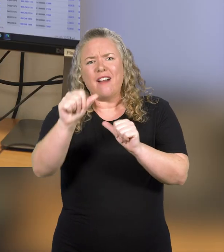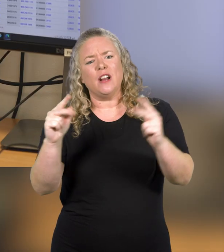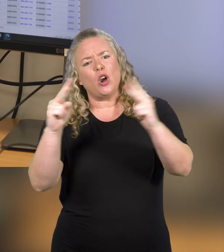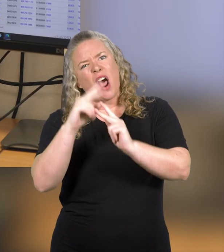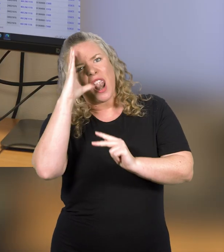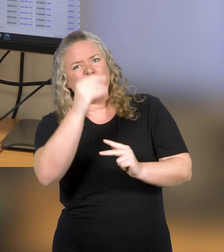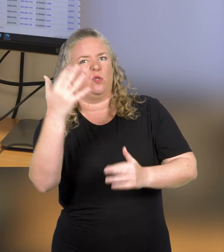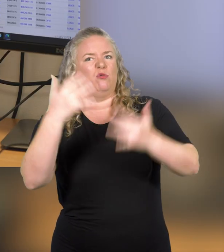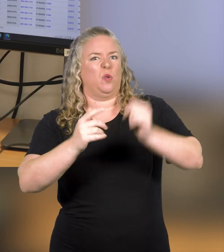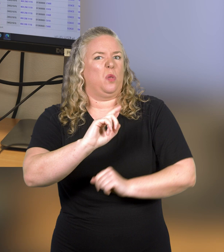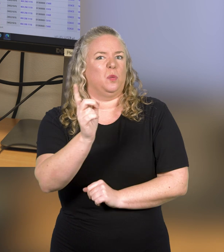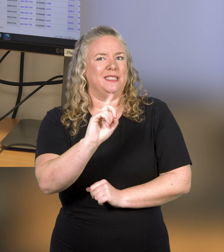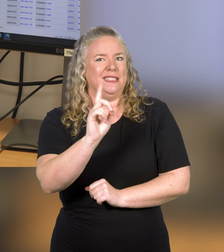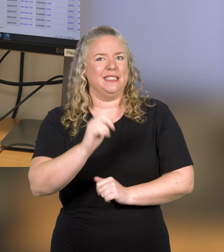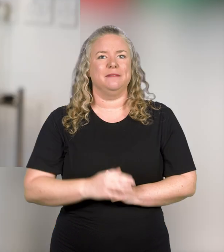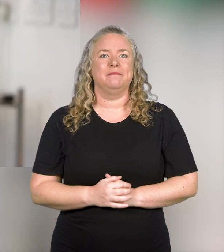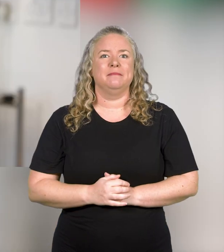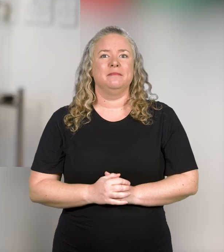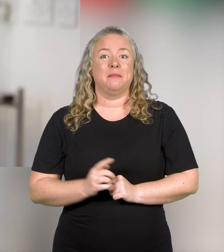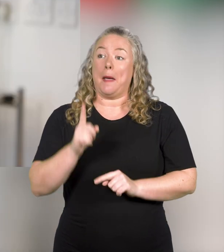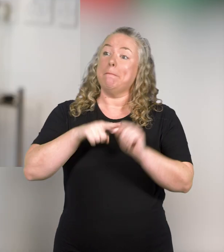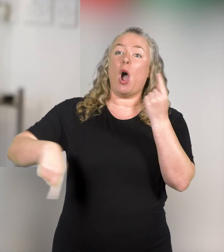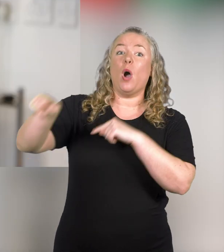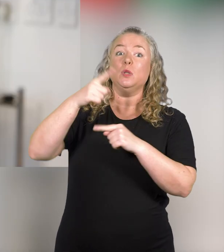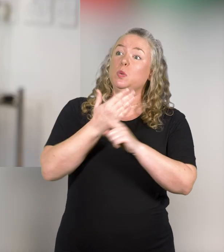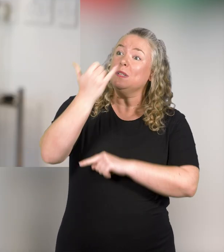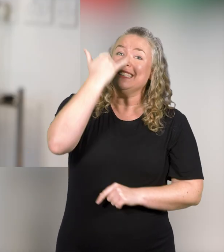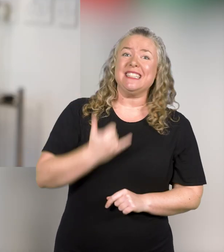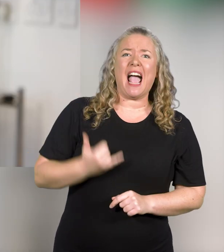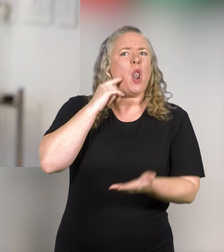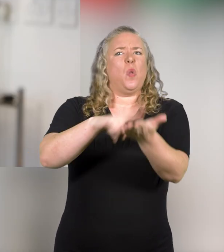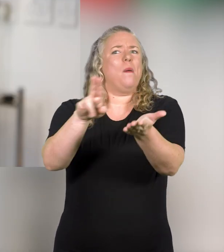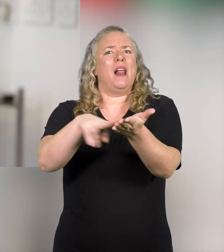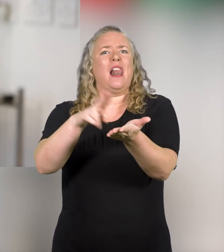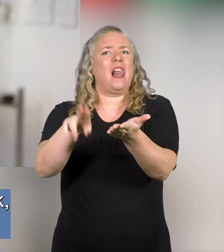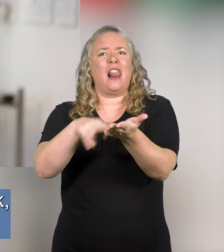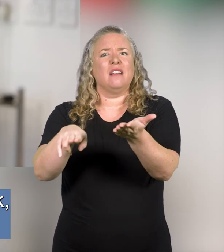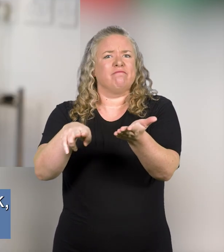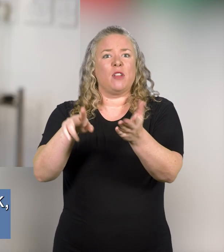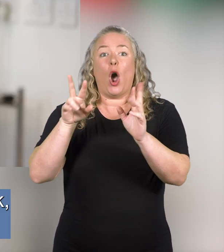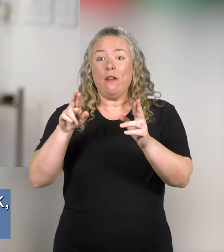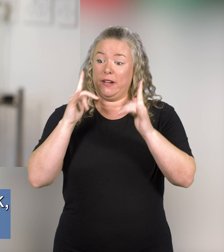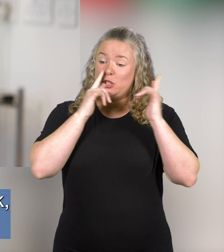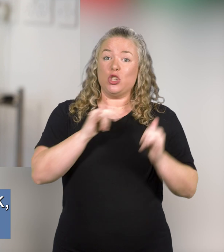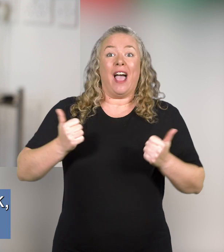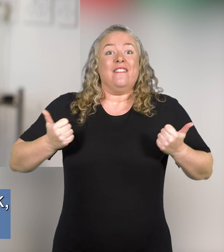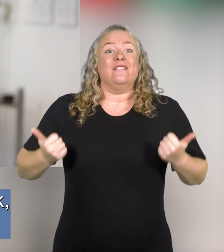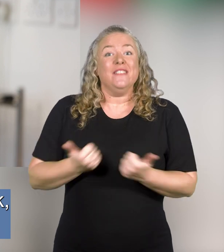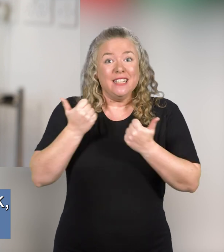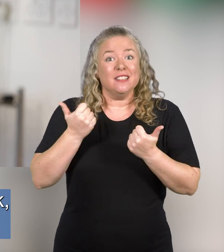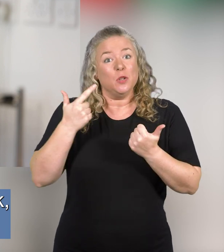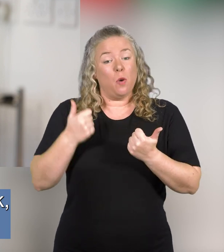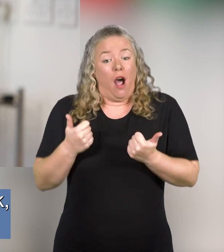we'll contact you with the results. But actually, for most people, the CT scan will be normal. And hopefully after the lung health